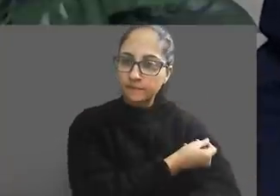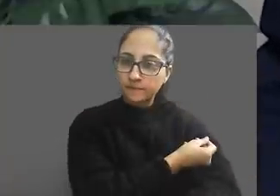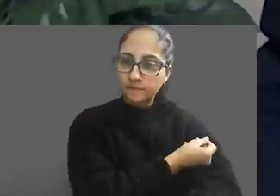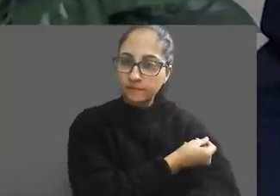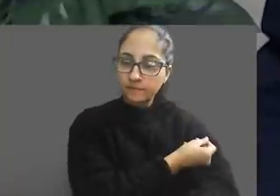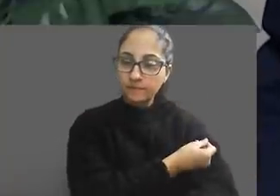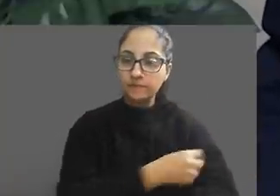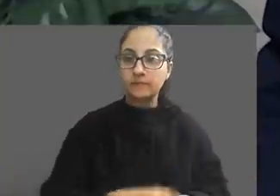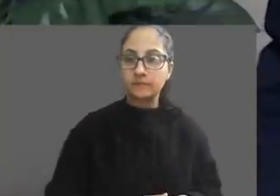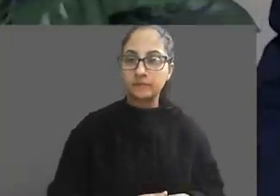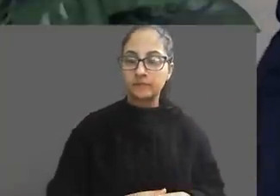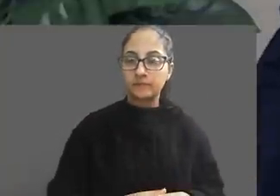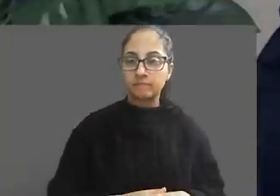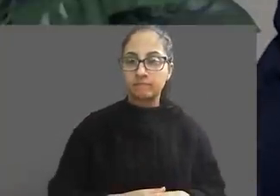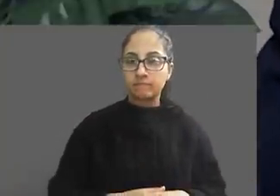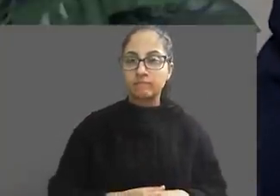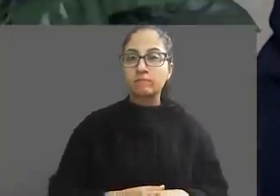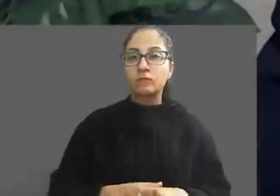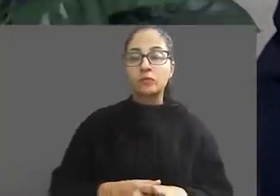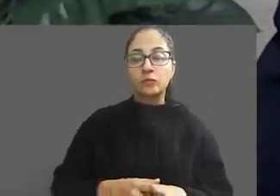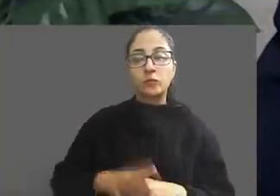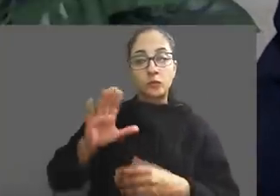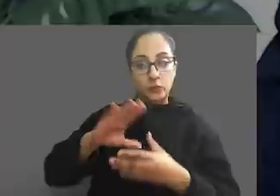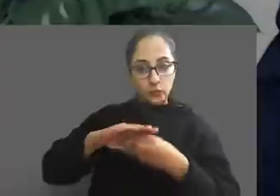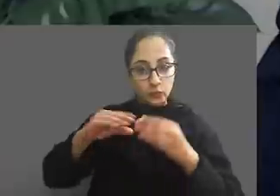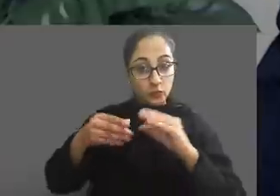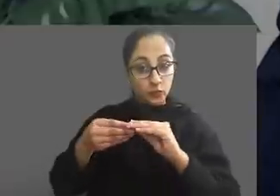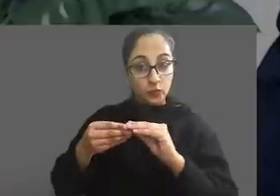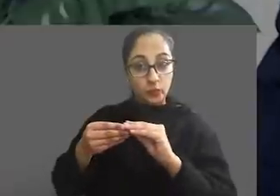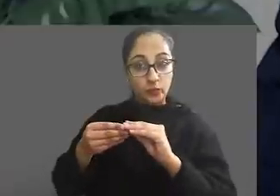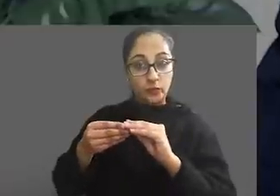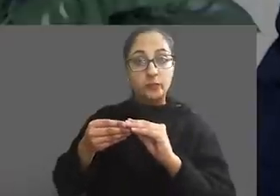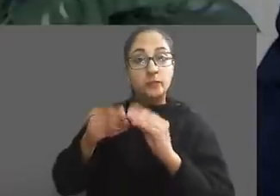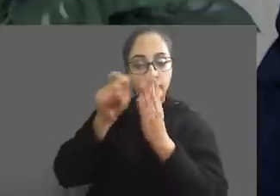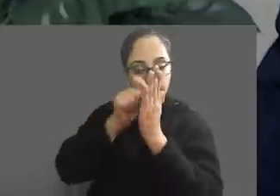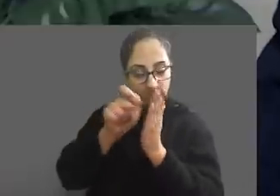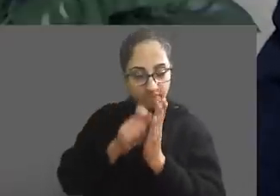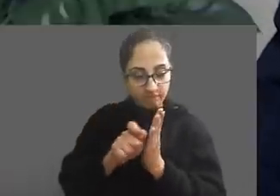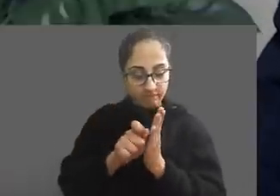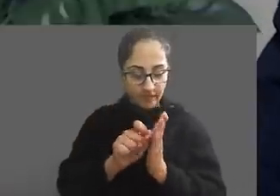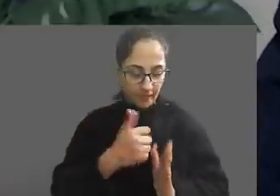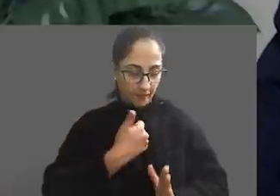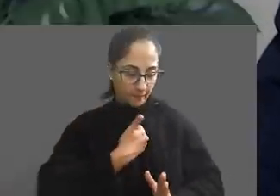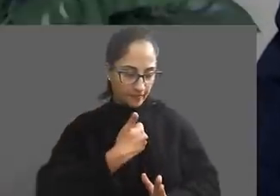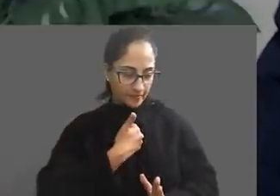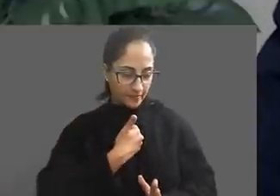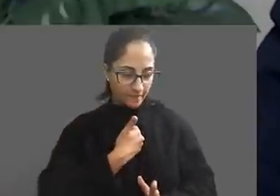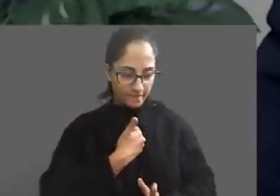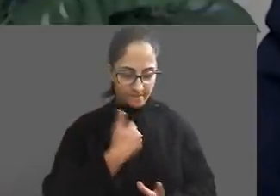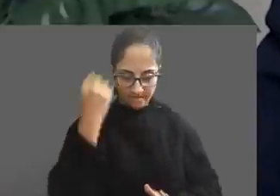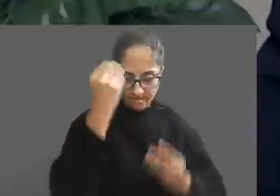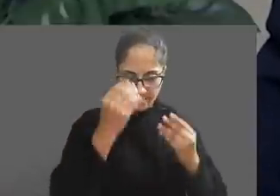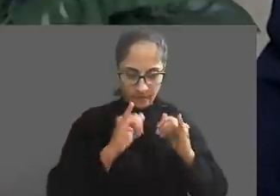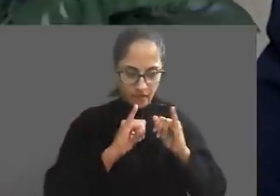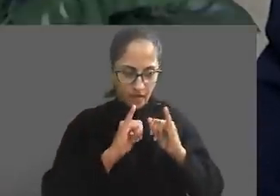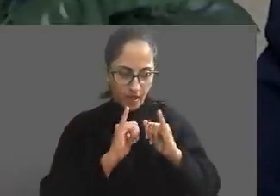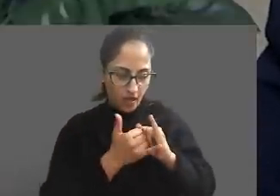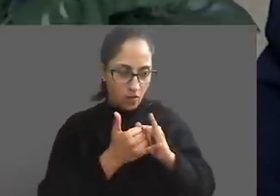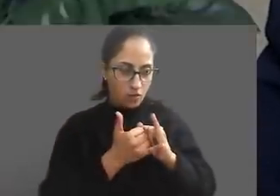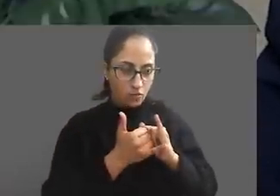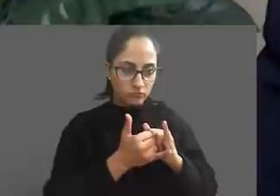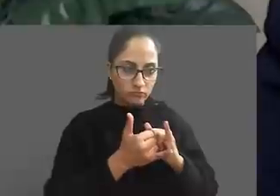his memoirs, he describes this as his first battle in life. He writes, "I had to